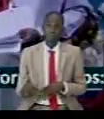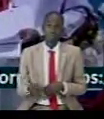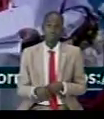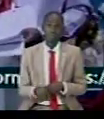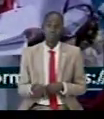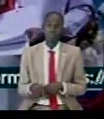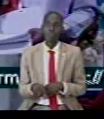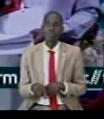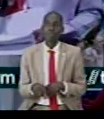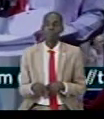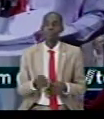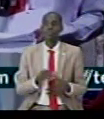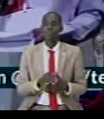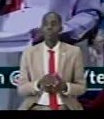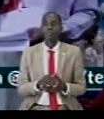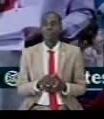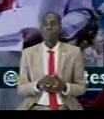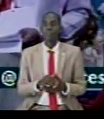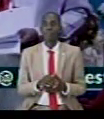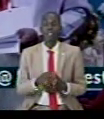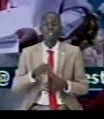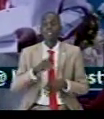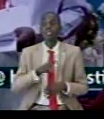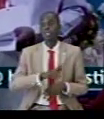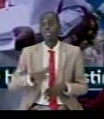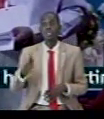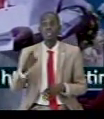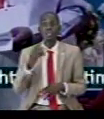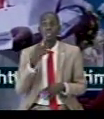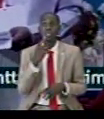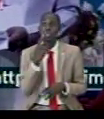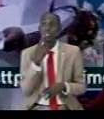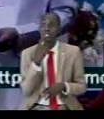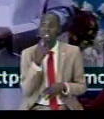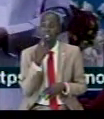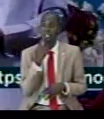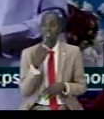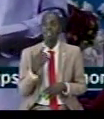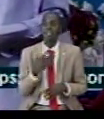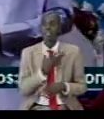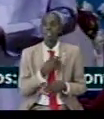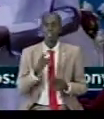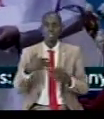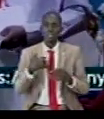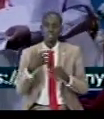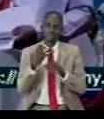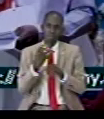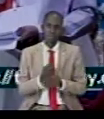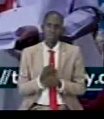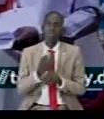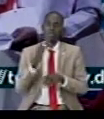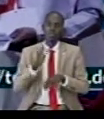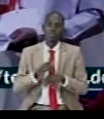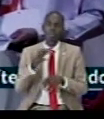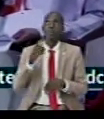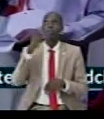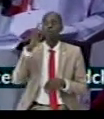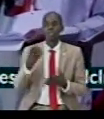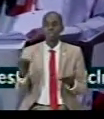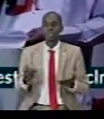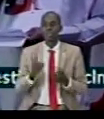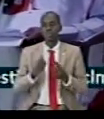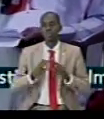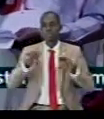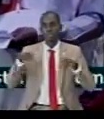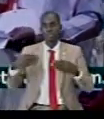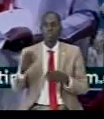means inflammation of the gum, gingivitis. He has received the miraculous touch of God and is here to testify to the